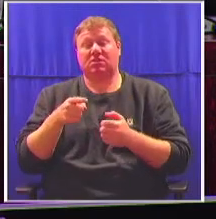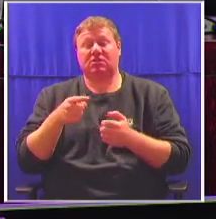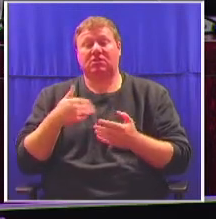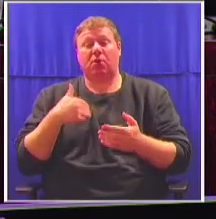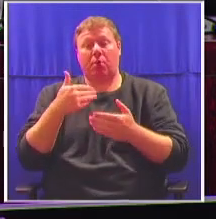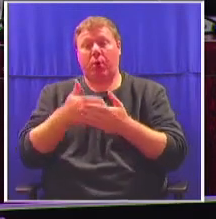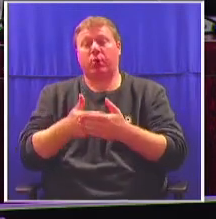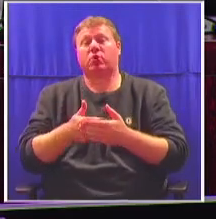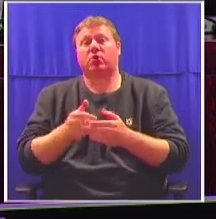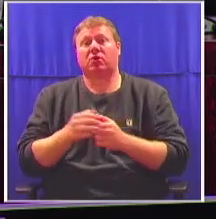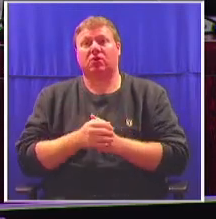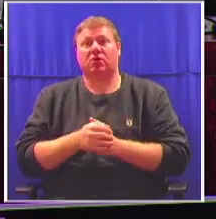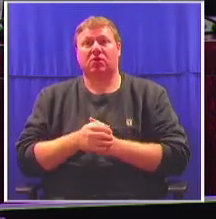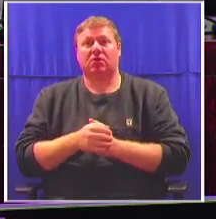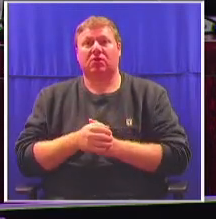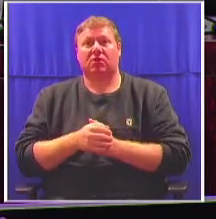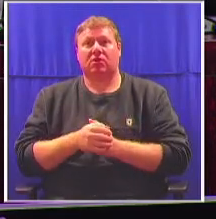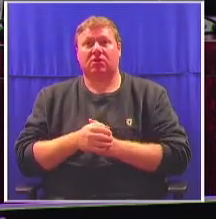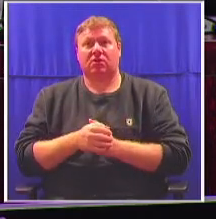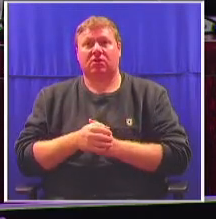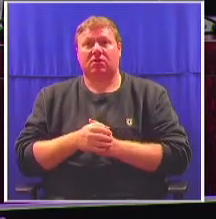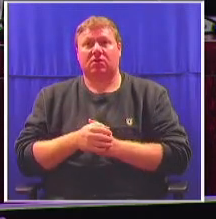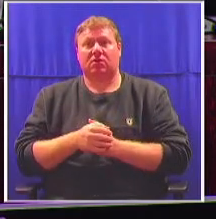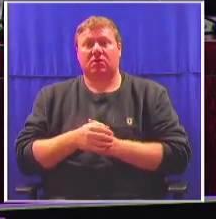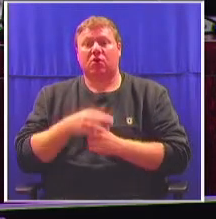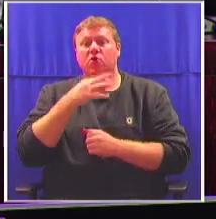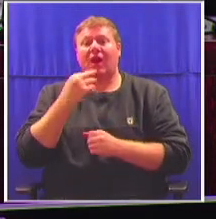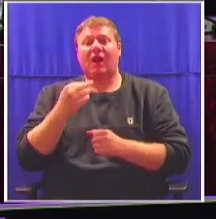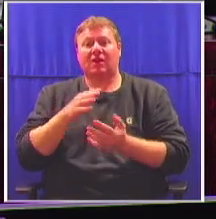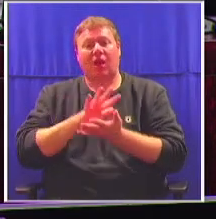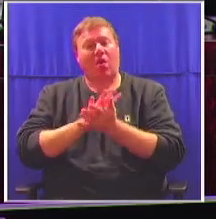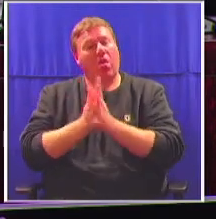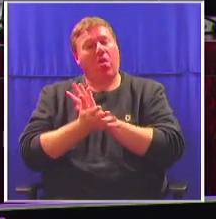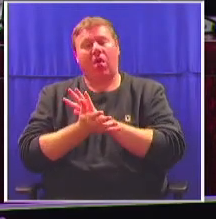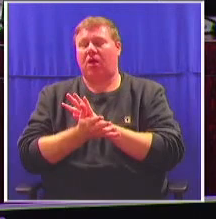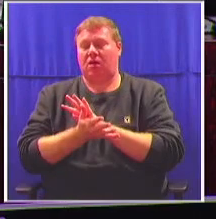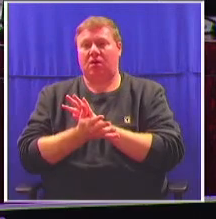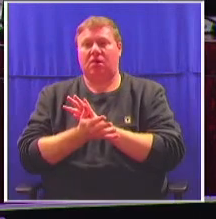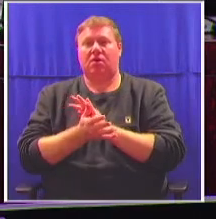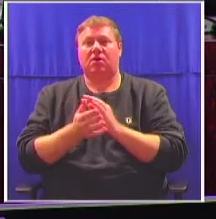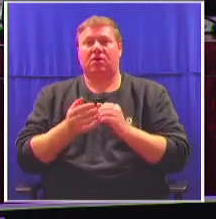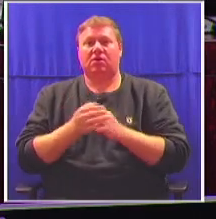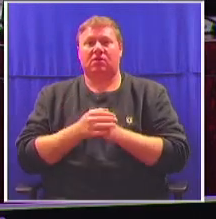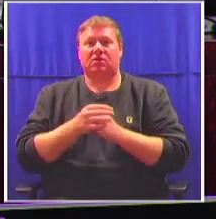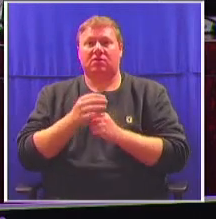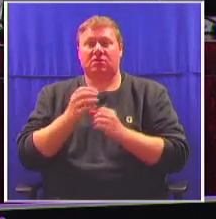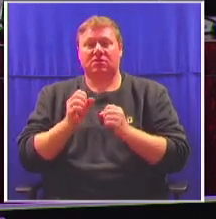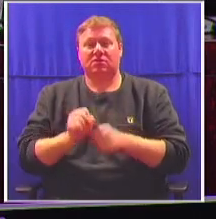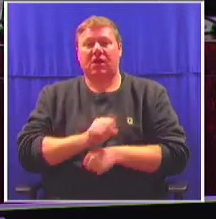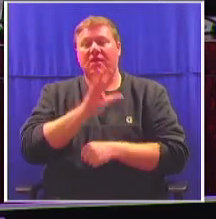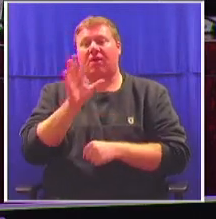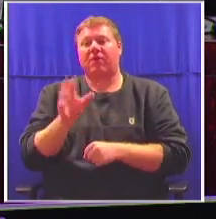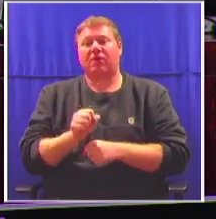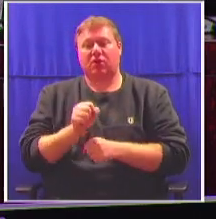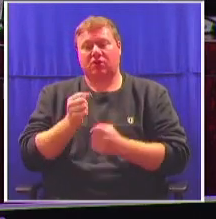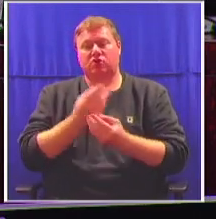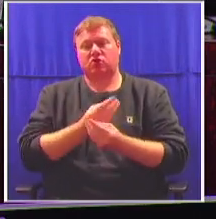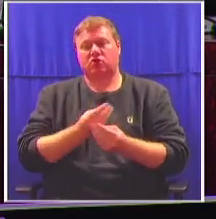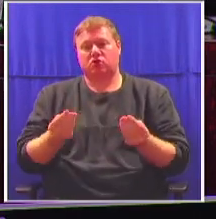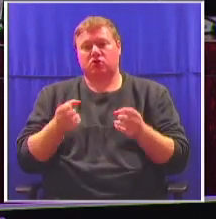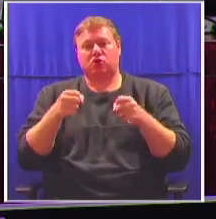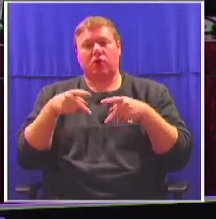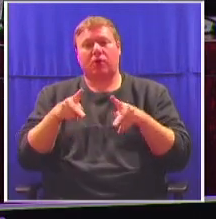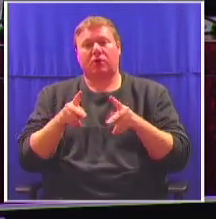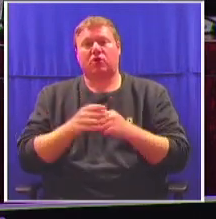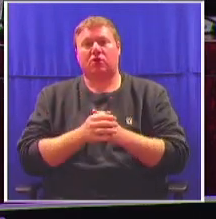this reality will undermine the prospects of South African children and